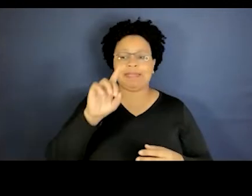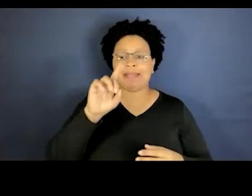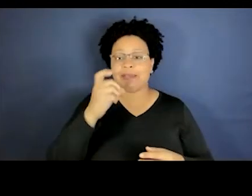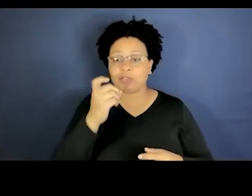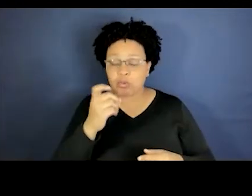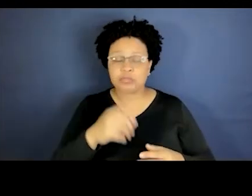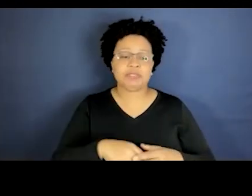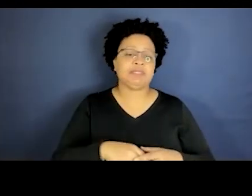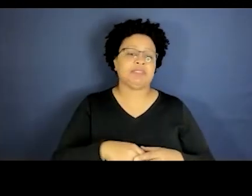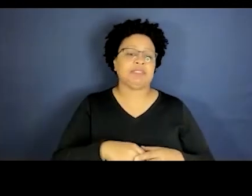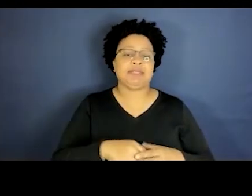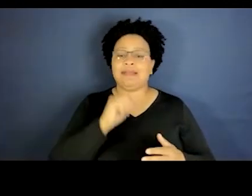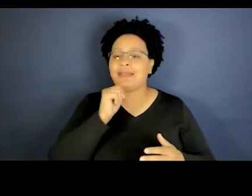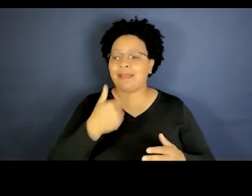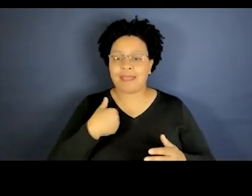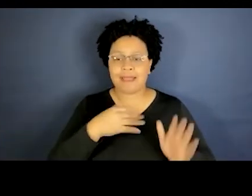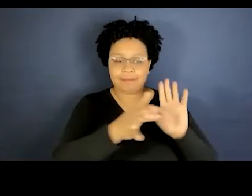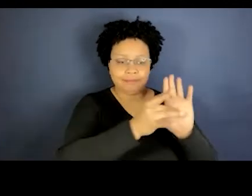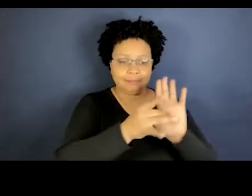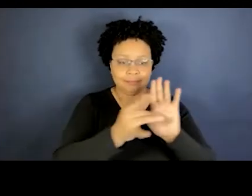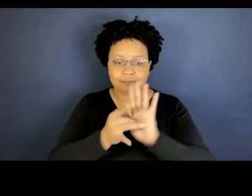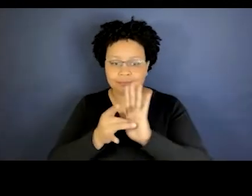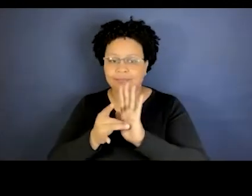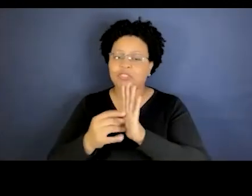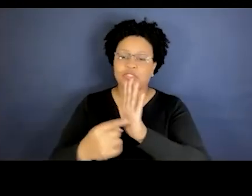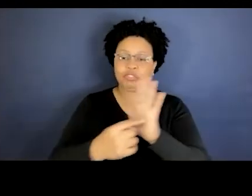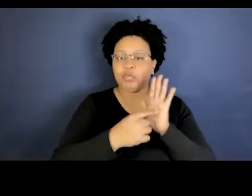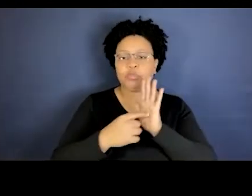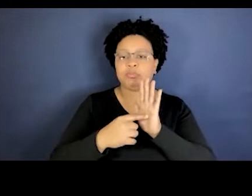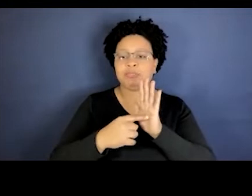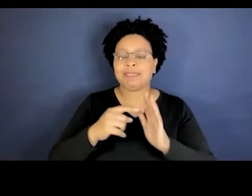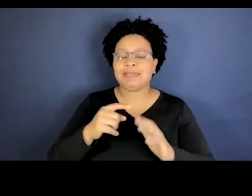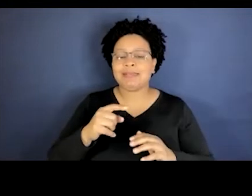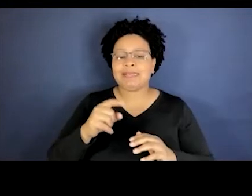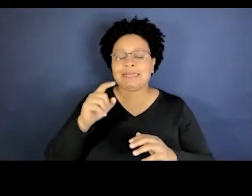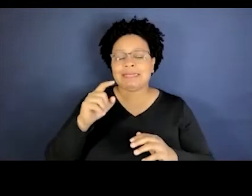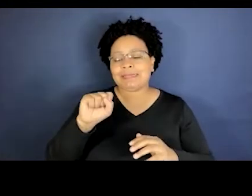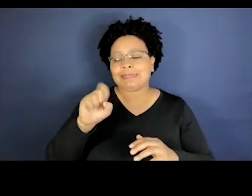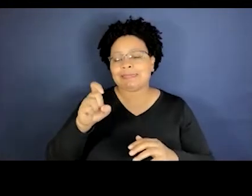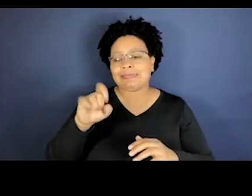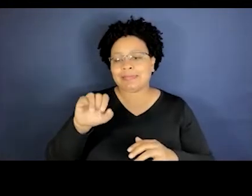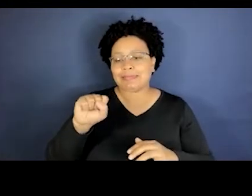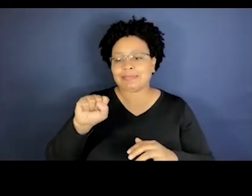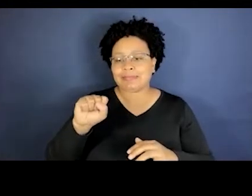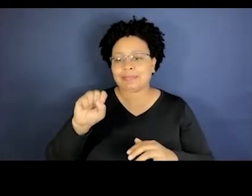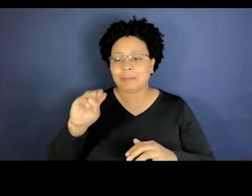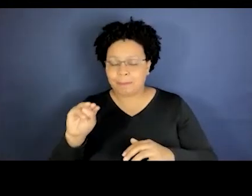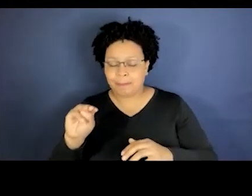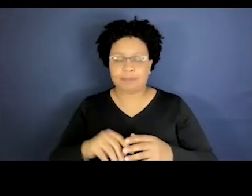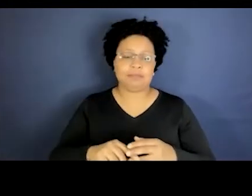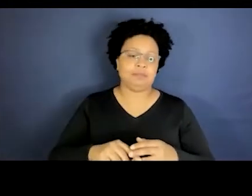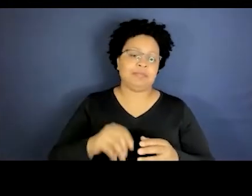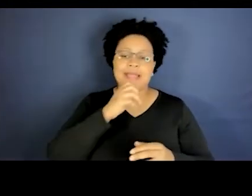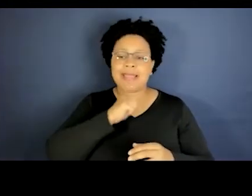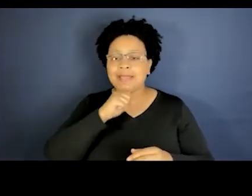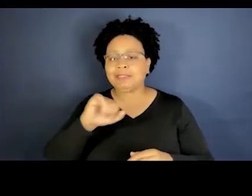of systemic racism, sexism, and ableism, and are in our intersectionally oppressed groups. Thus,